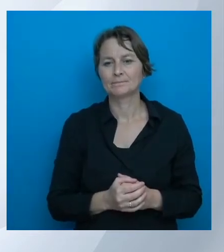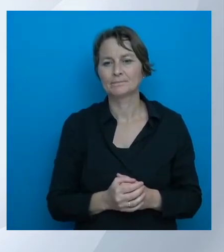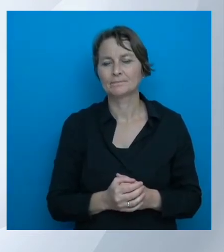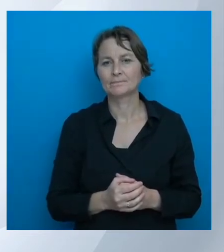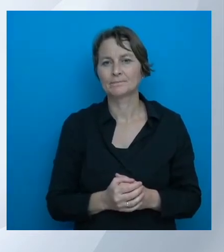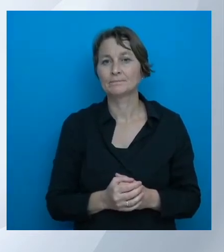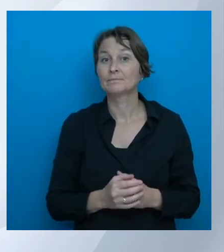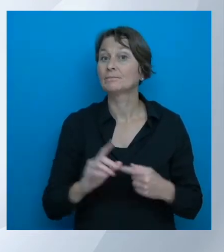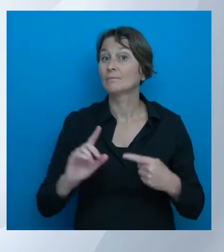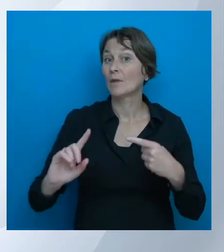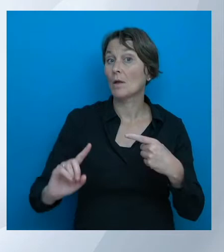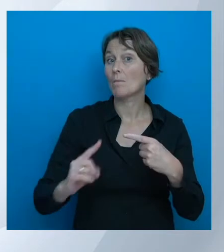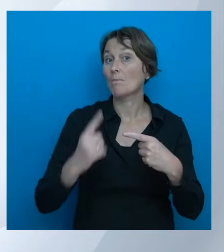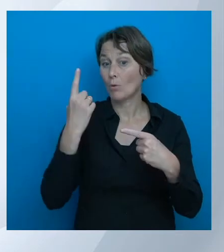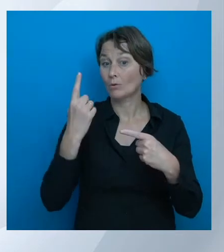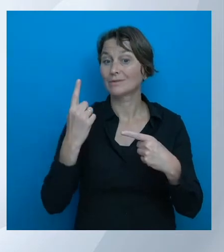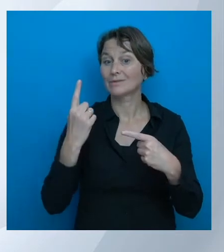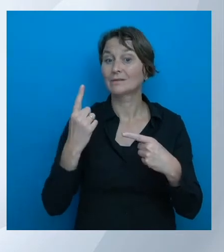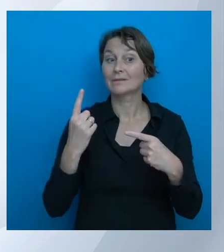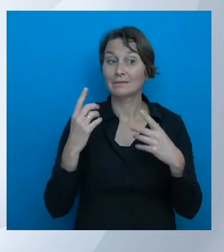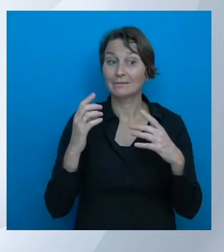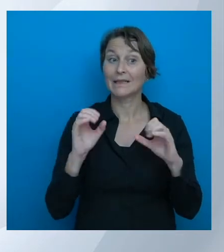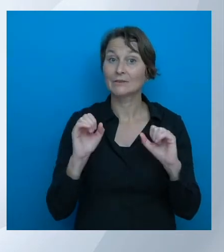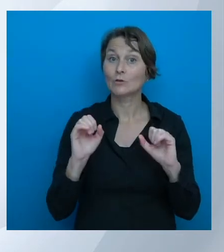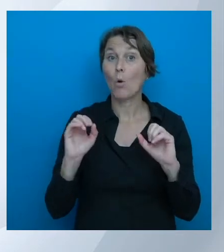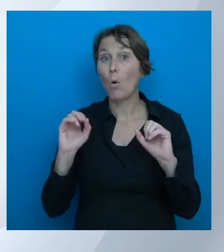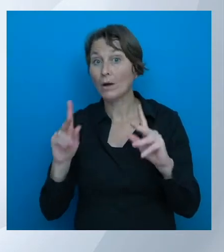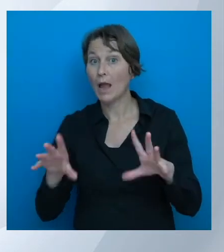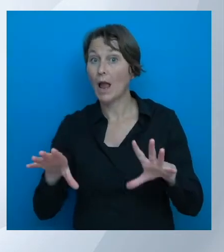allowed, yes or no.